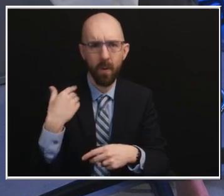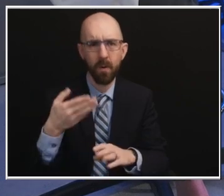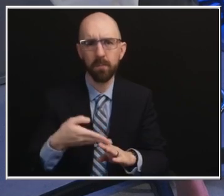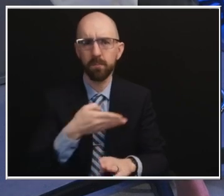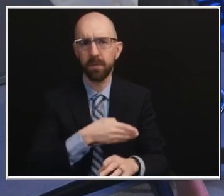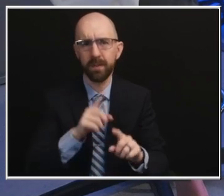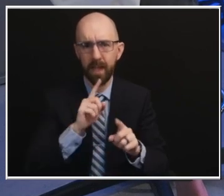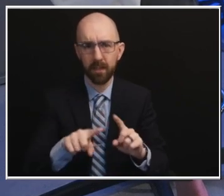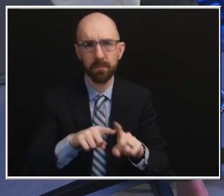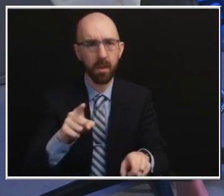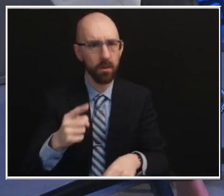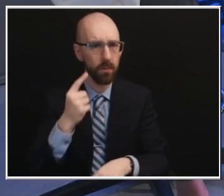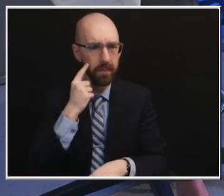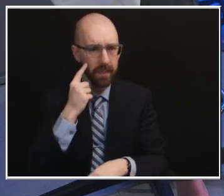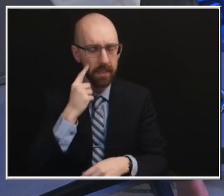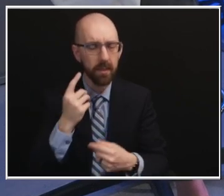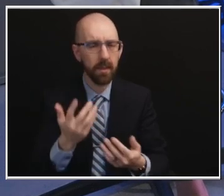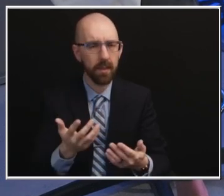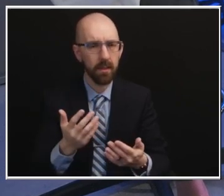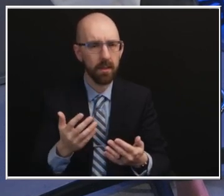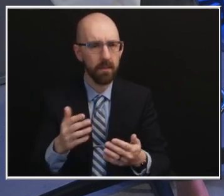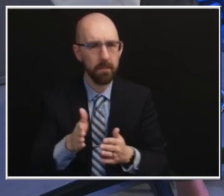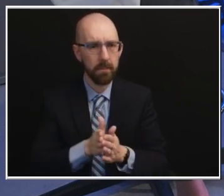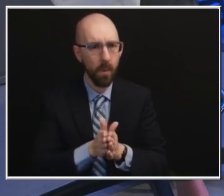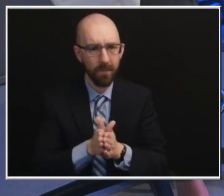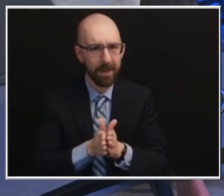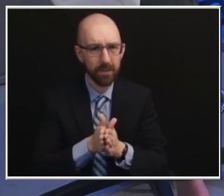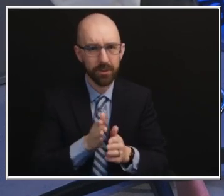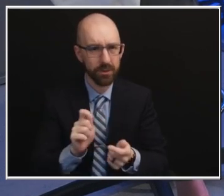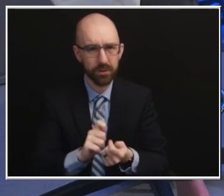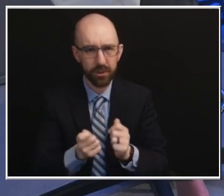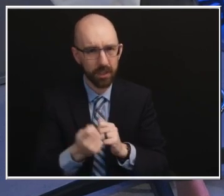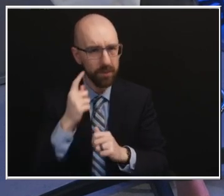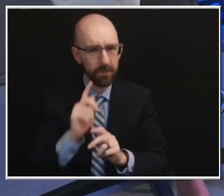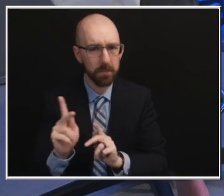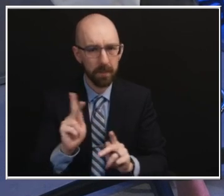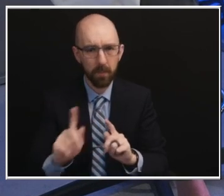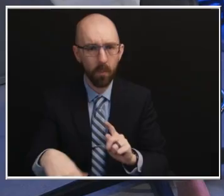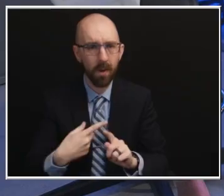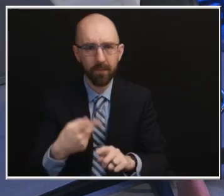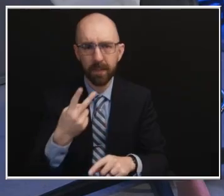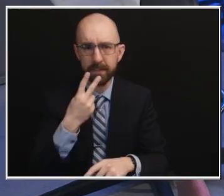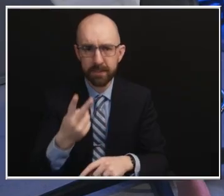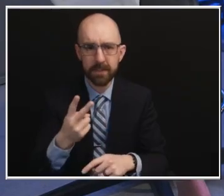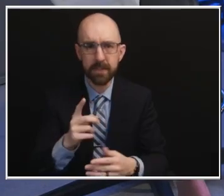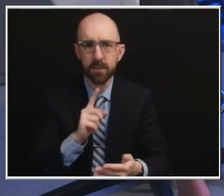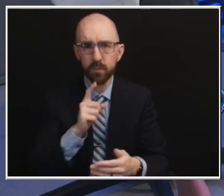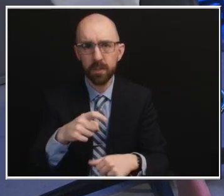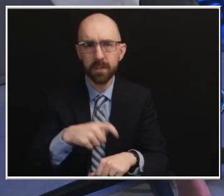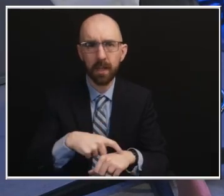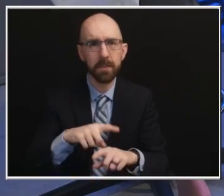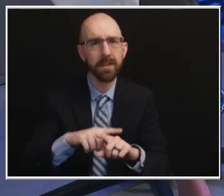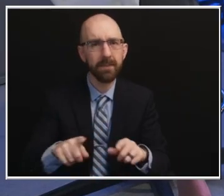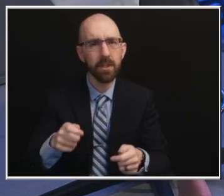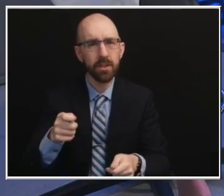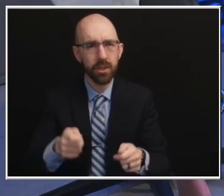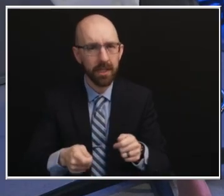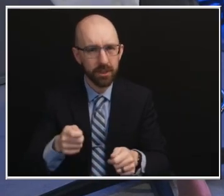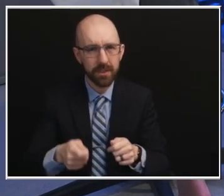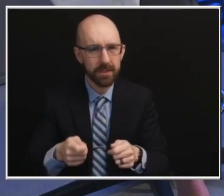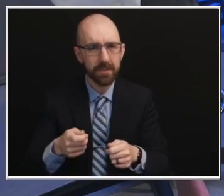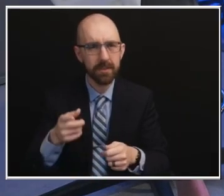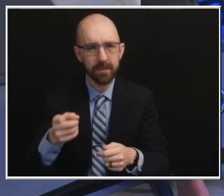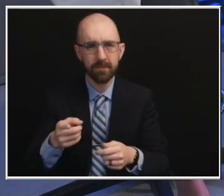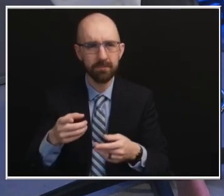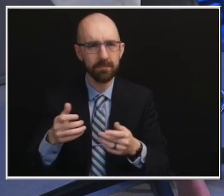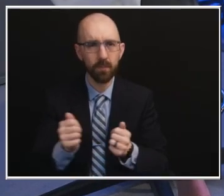think the motivation changes for people when they see in real time different changes over just education alone?